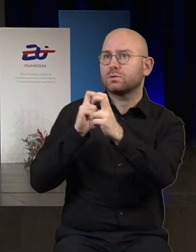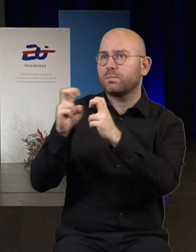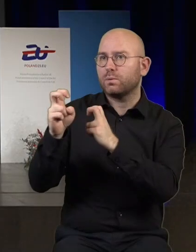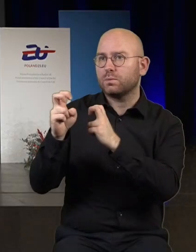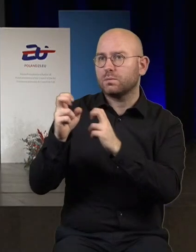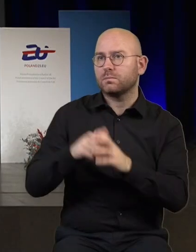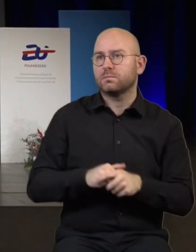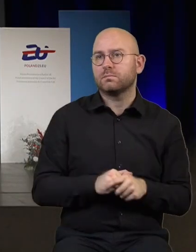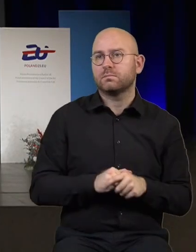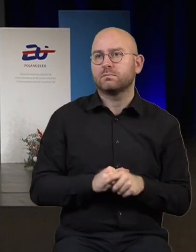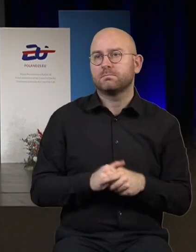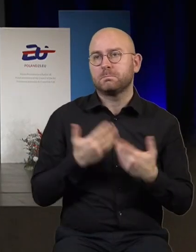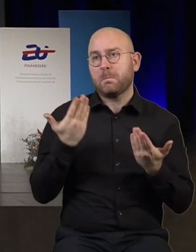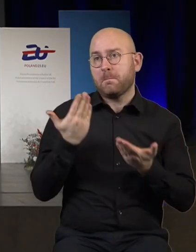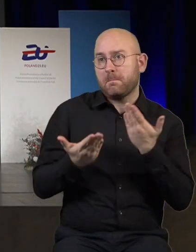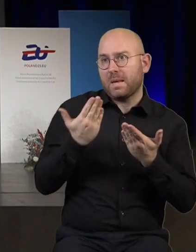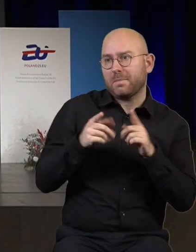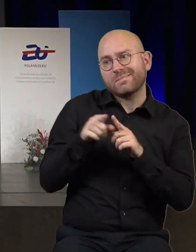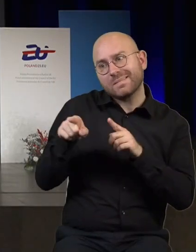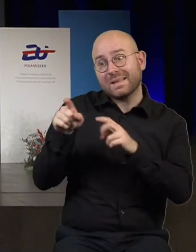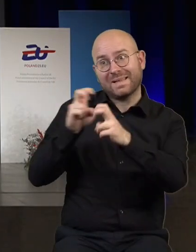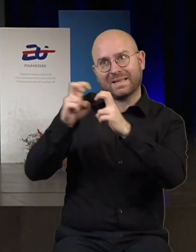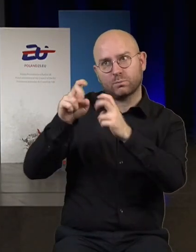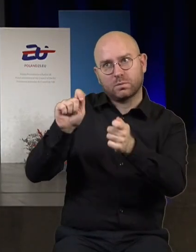about security and defense, General?